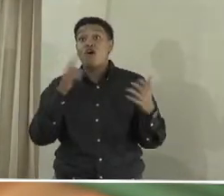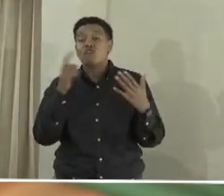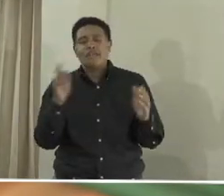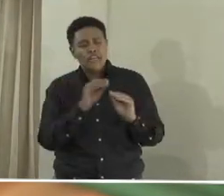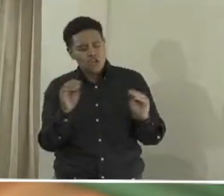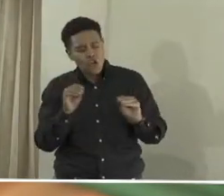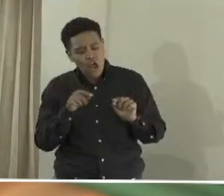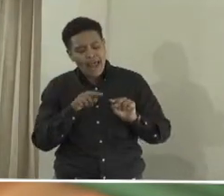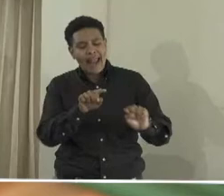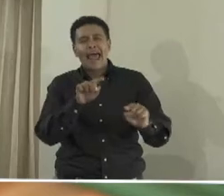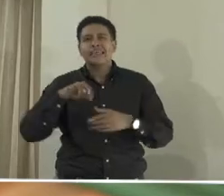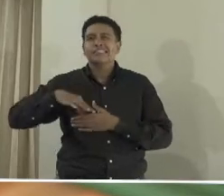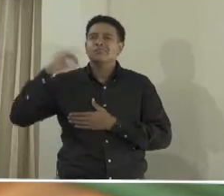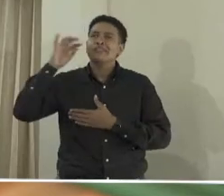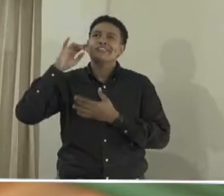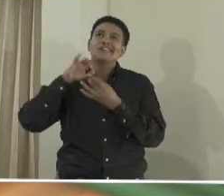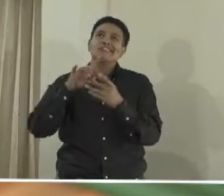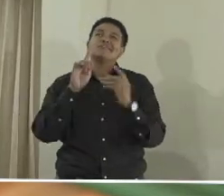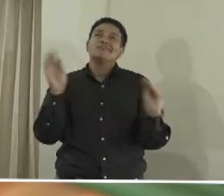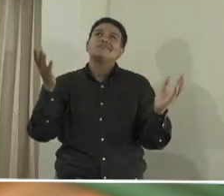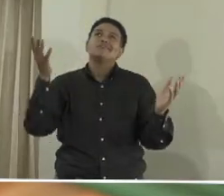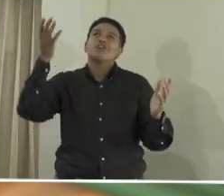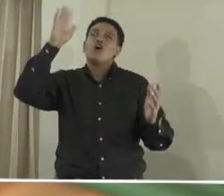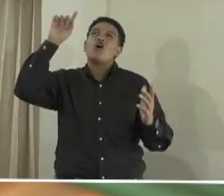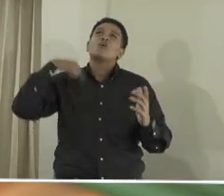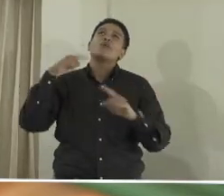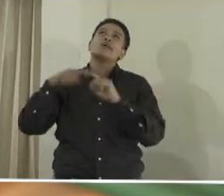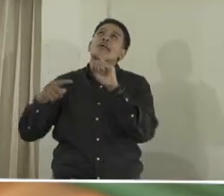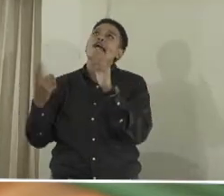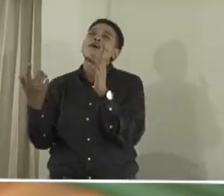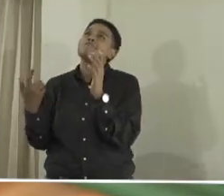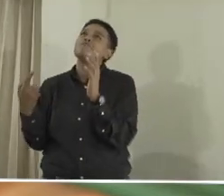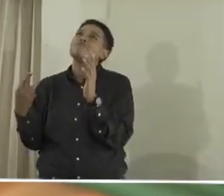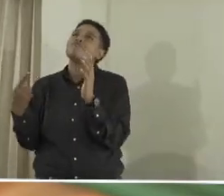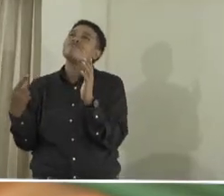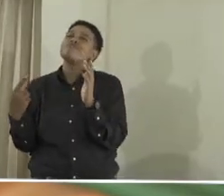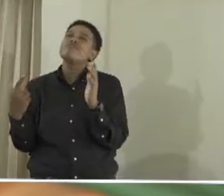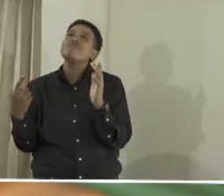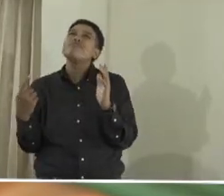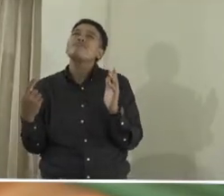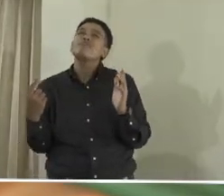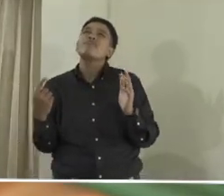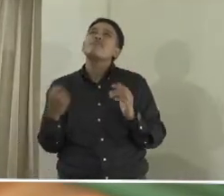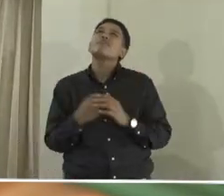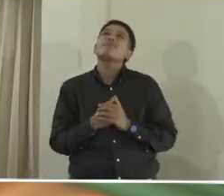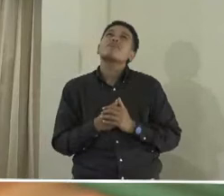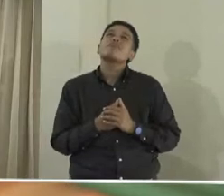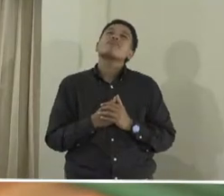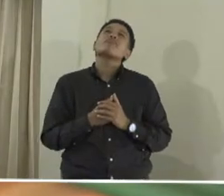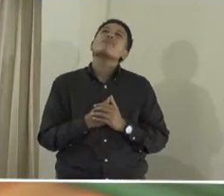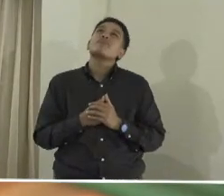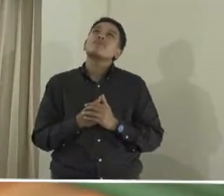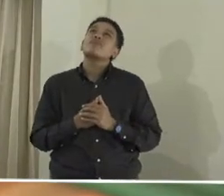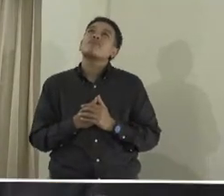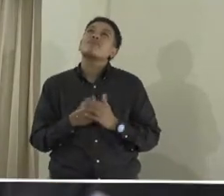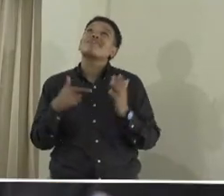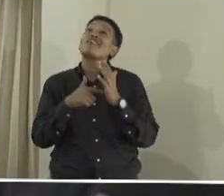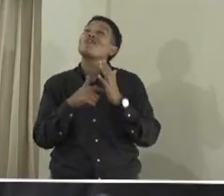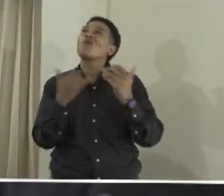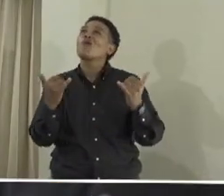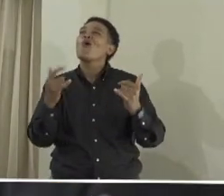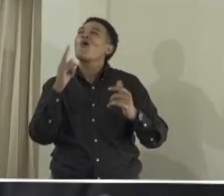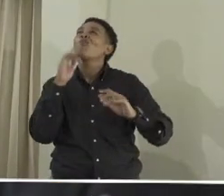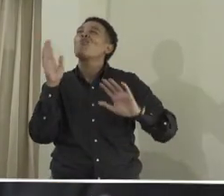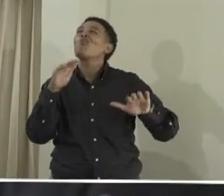non-aligned spirit. Mighty God, we can't afford it in this time, Almighty God, to be curry favoring, but